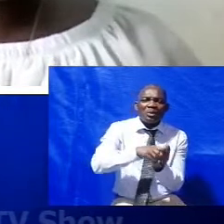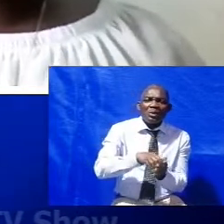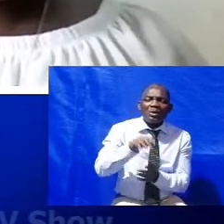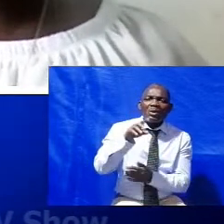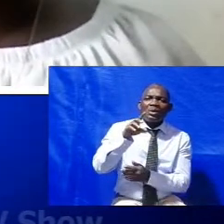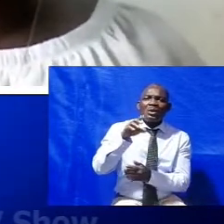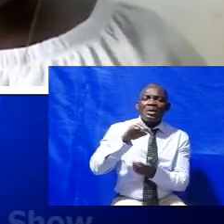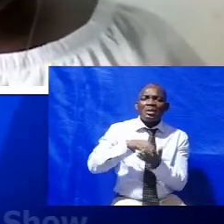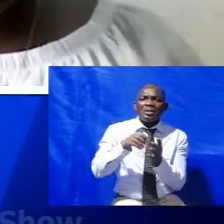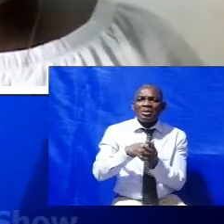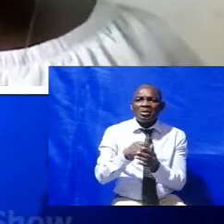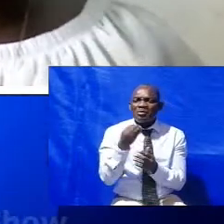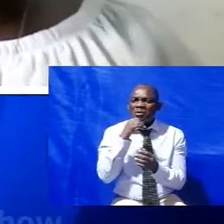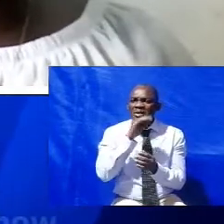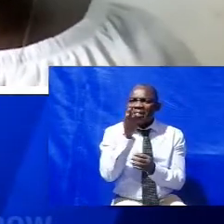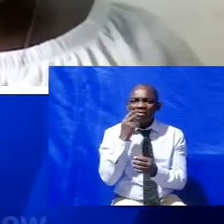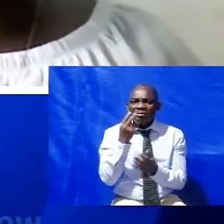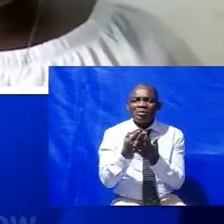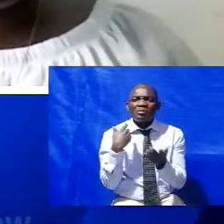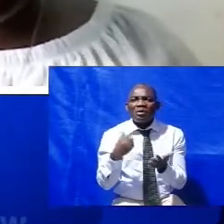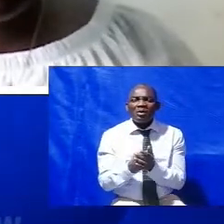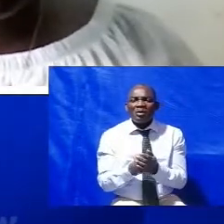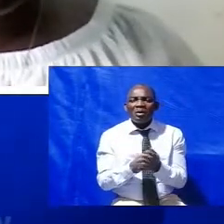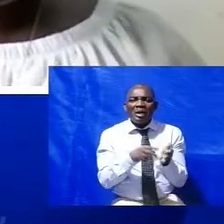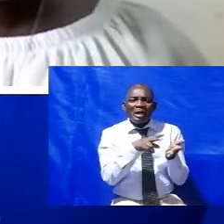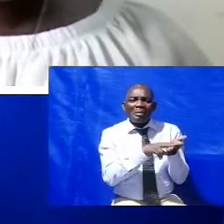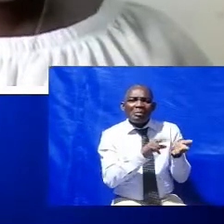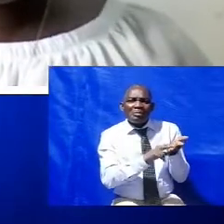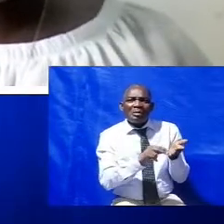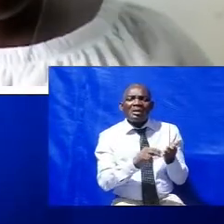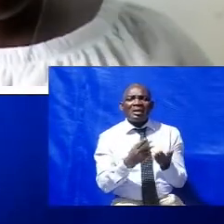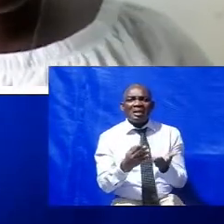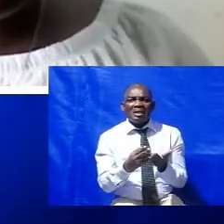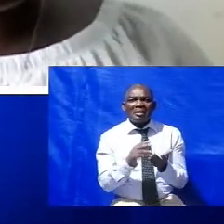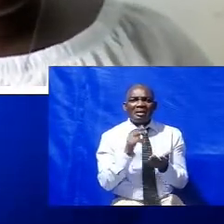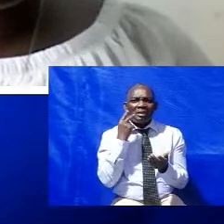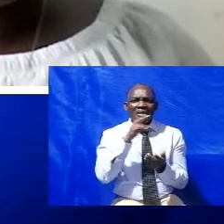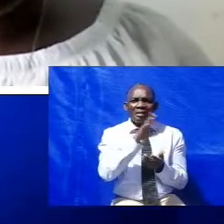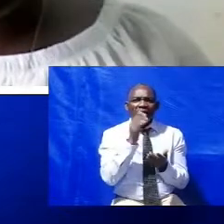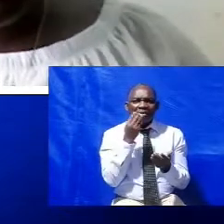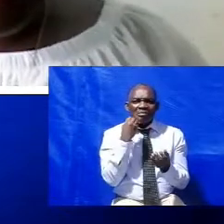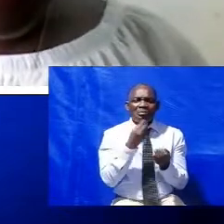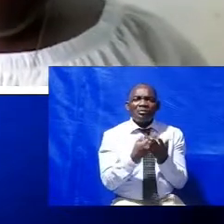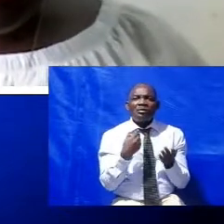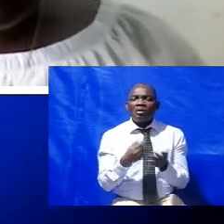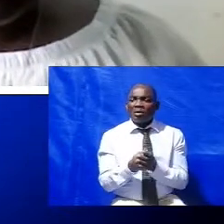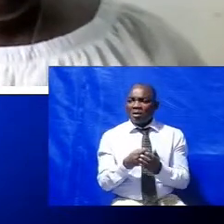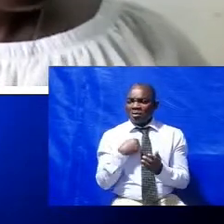donuts. I mean, things that I had never seen. And I'm supposed actually to make